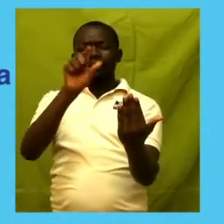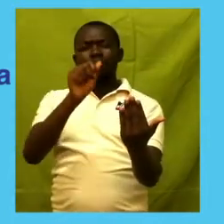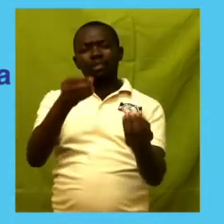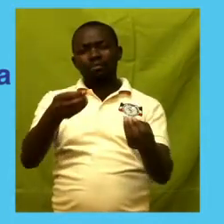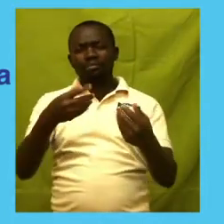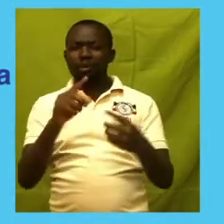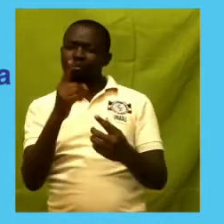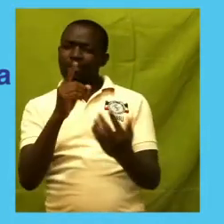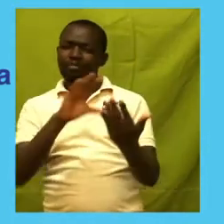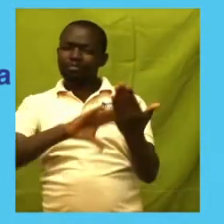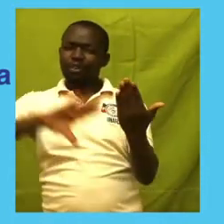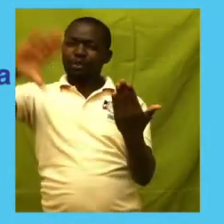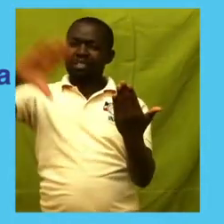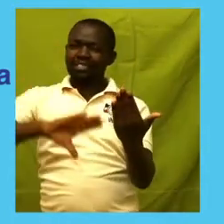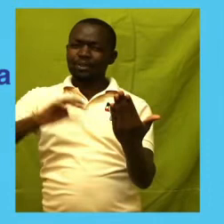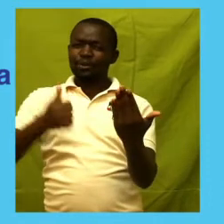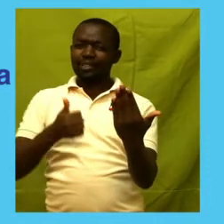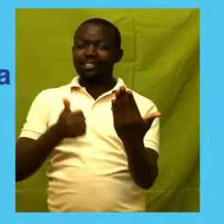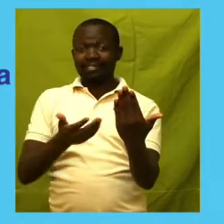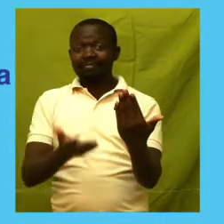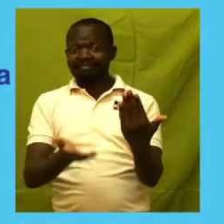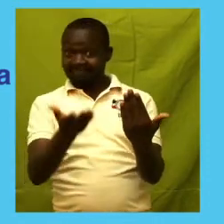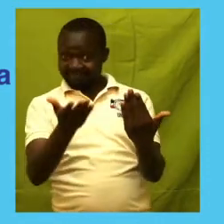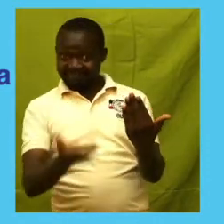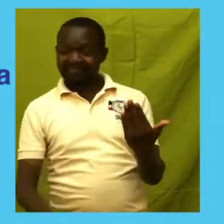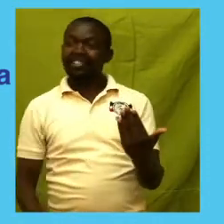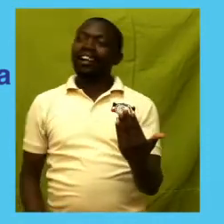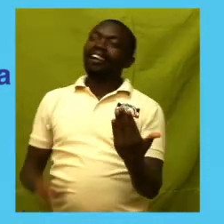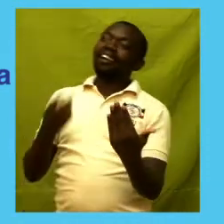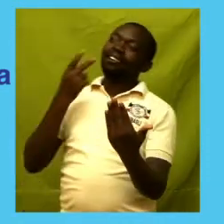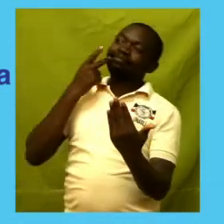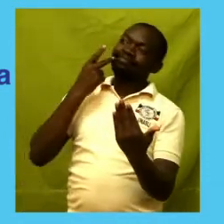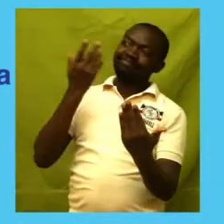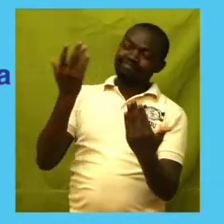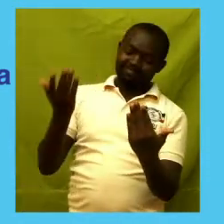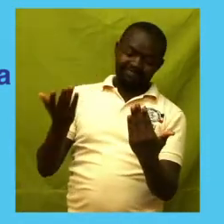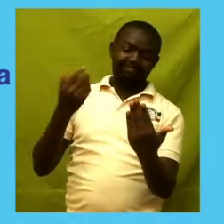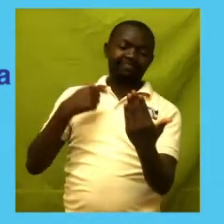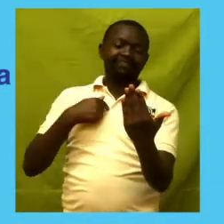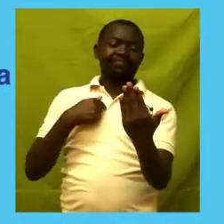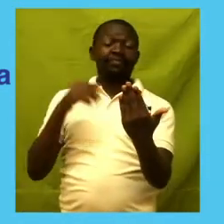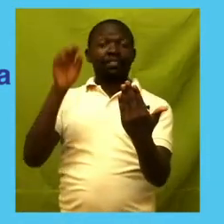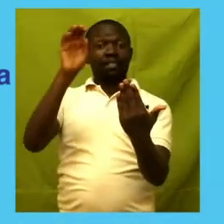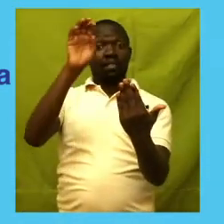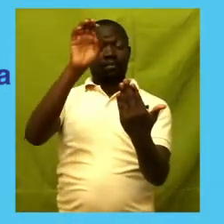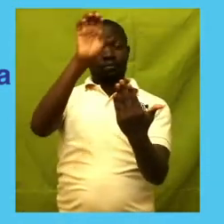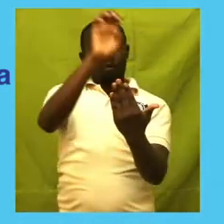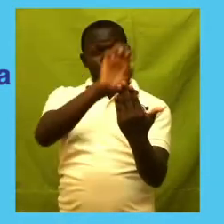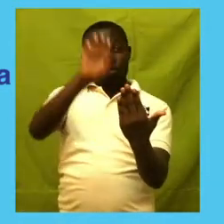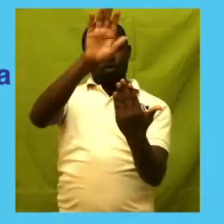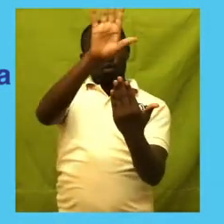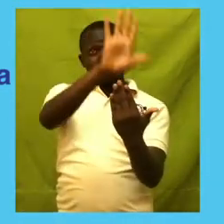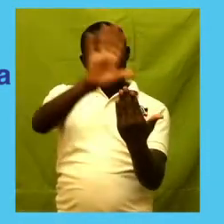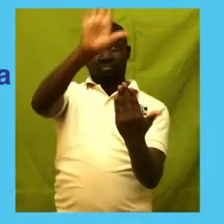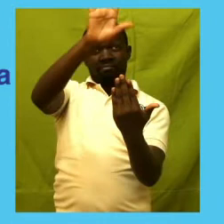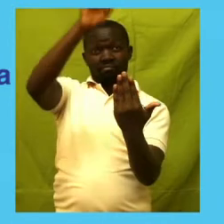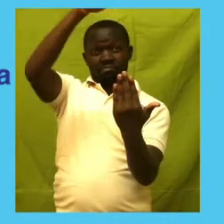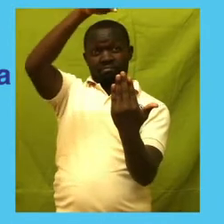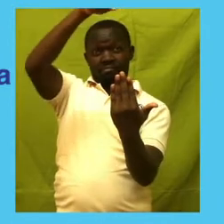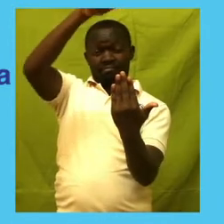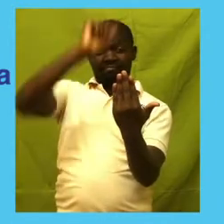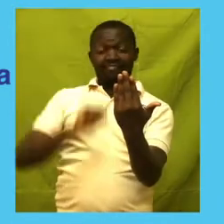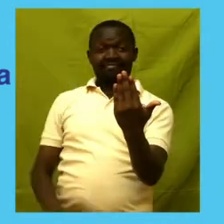one of the continents? Yes, we have Europe.